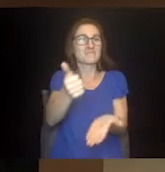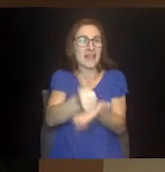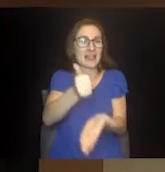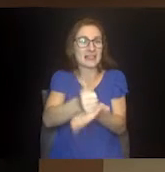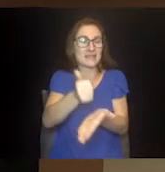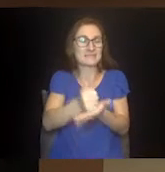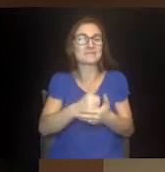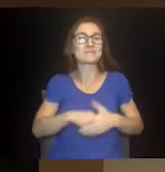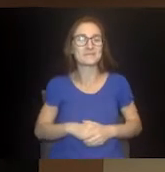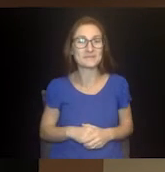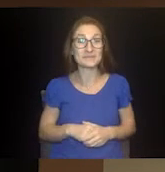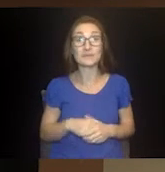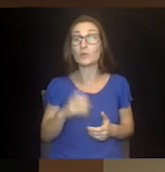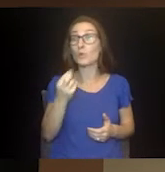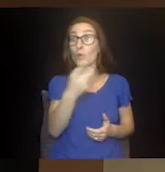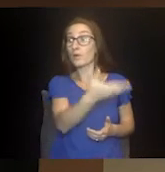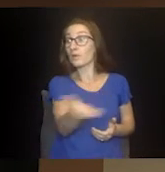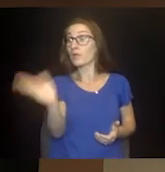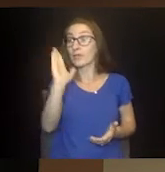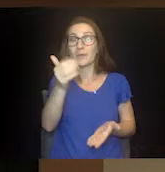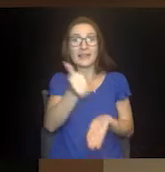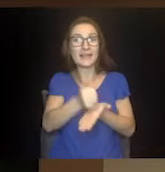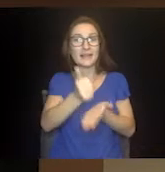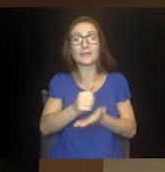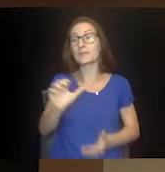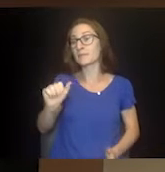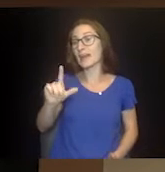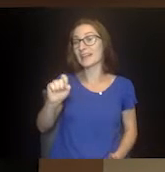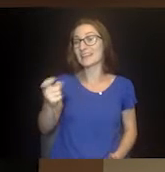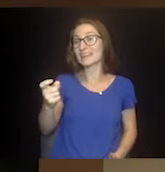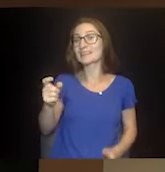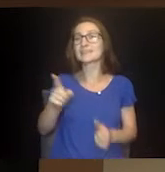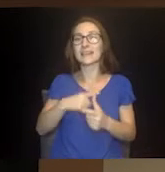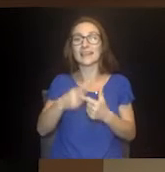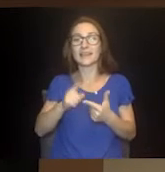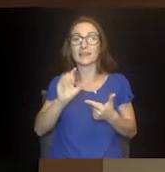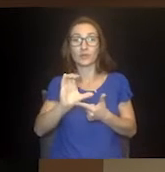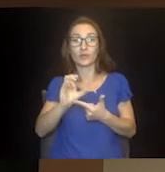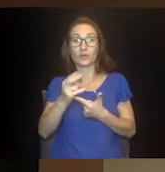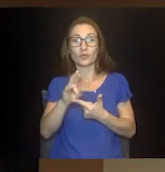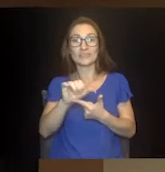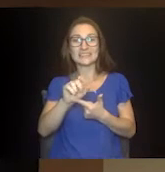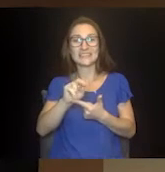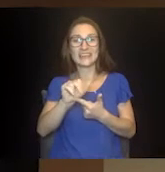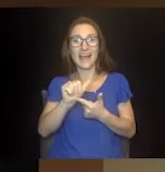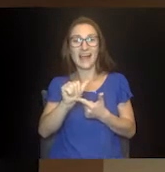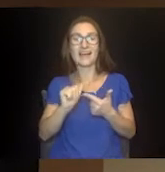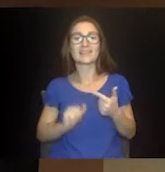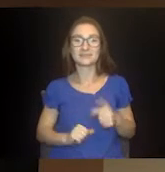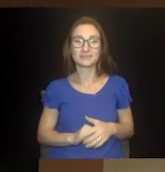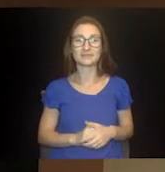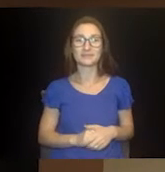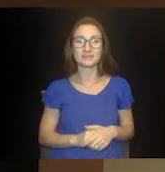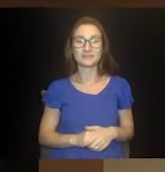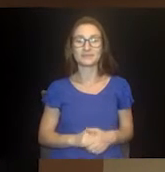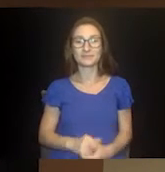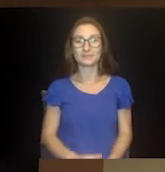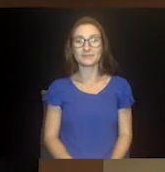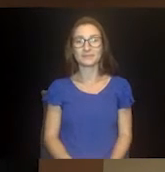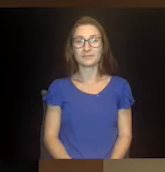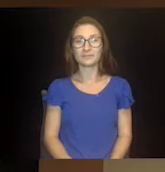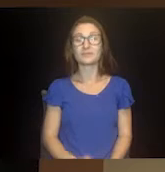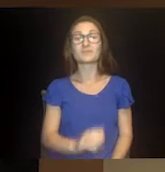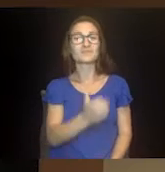than happy to help you, or one of these guys will. So, Alex, it's all you, and then you give it away to Christina because this is her